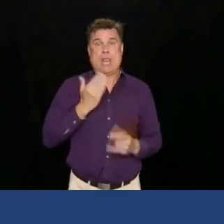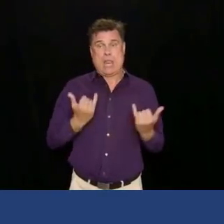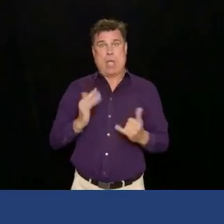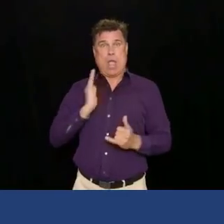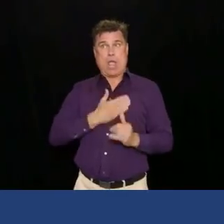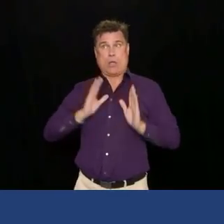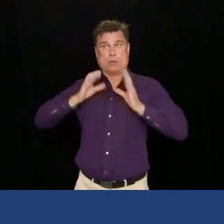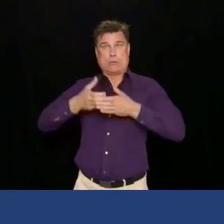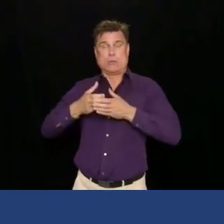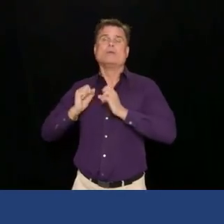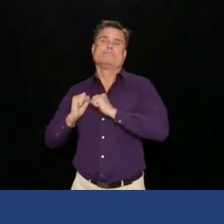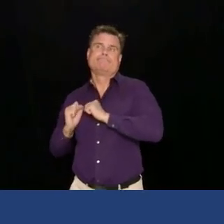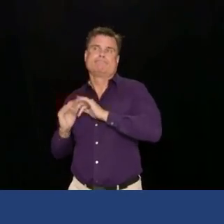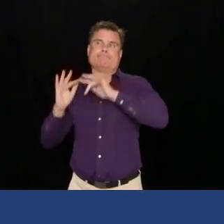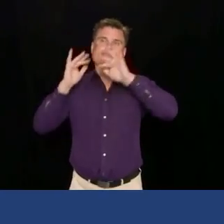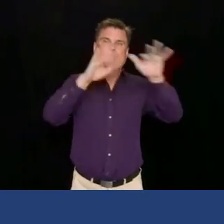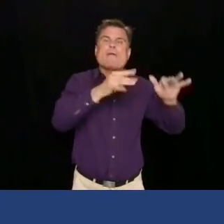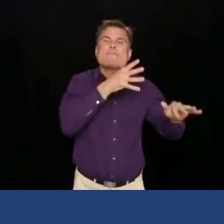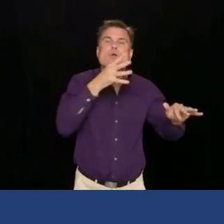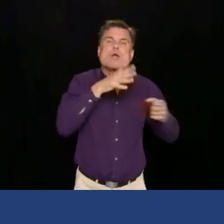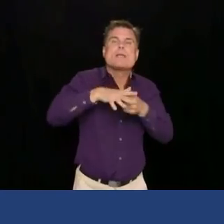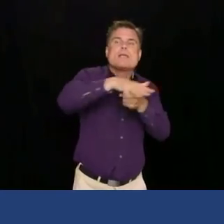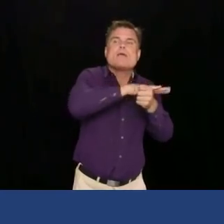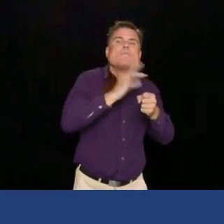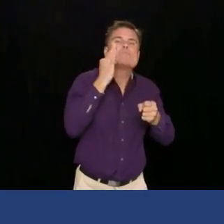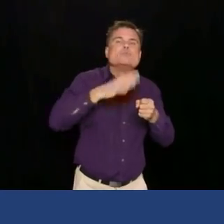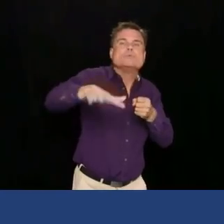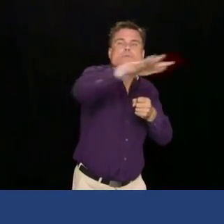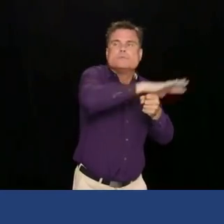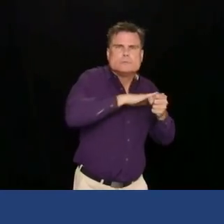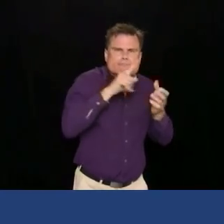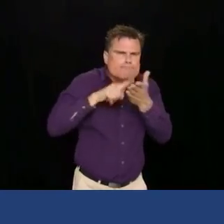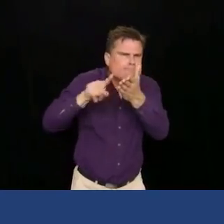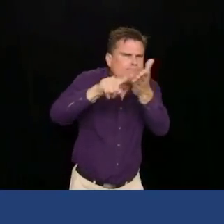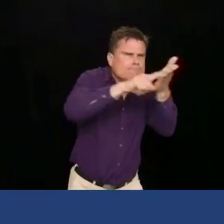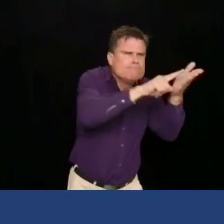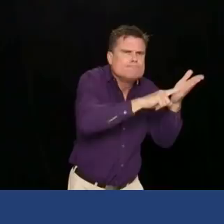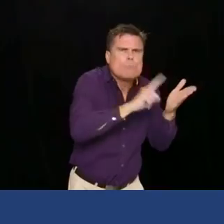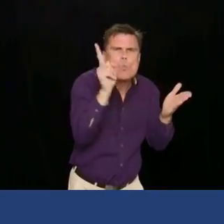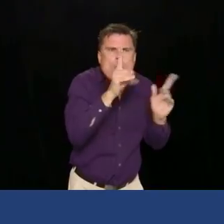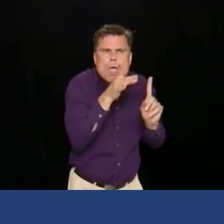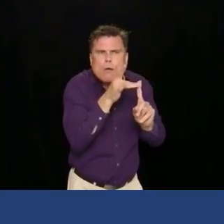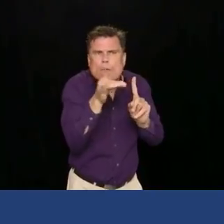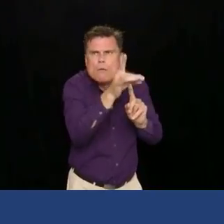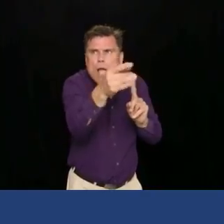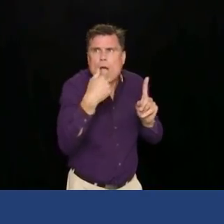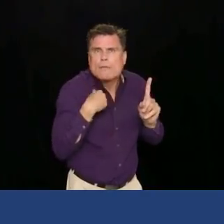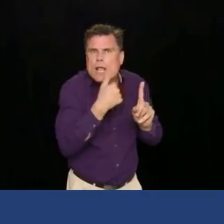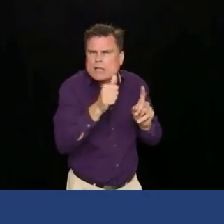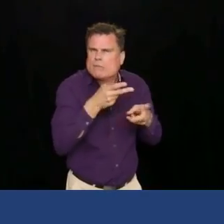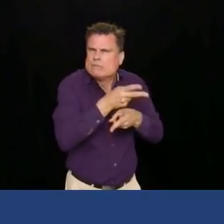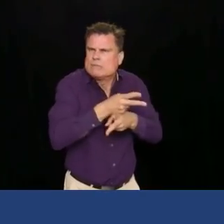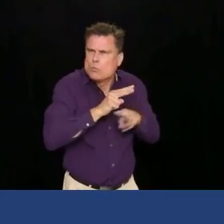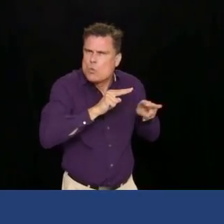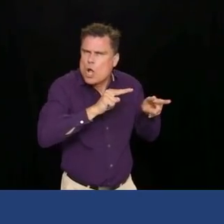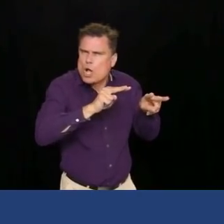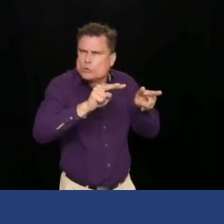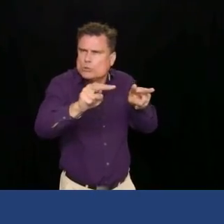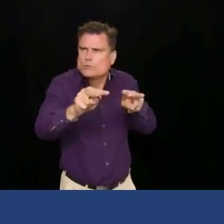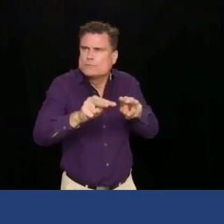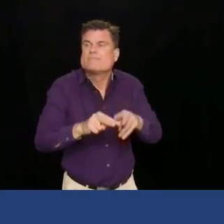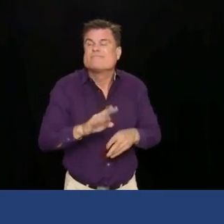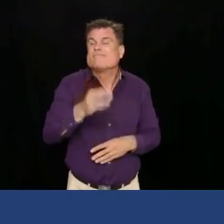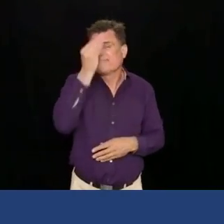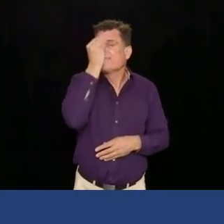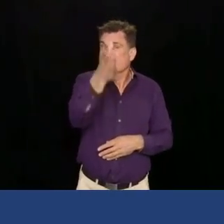teams have been on site locally to help and ensure that people get any care they require, and the details